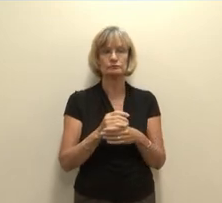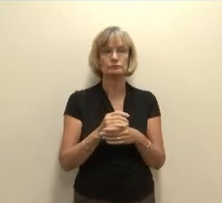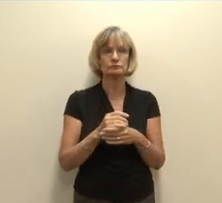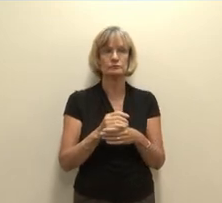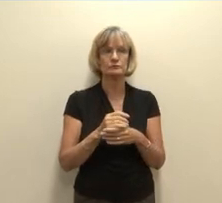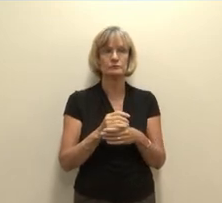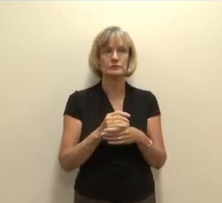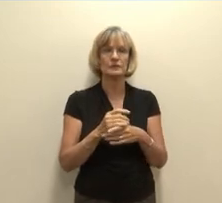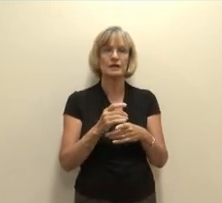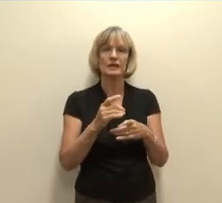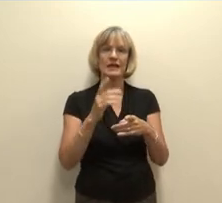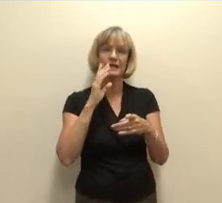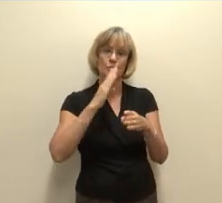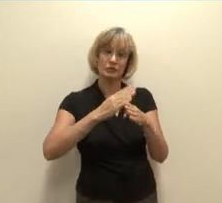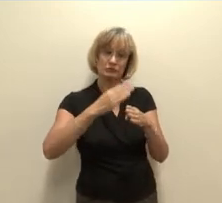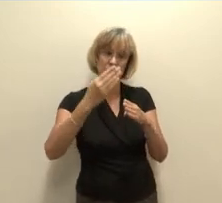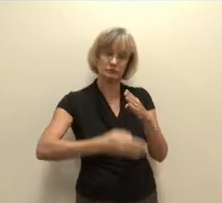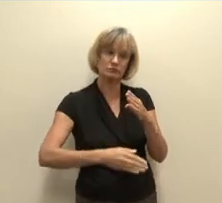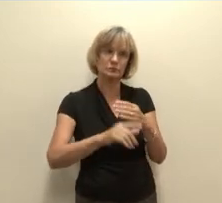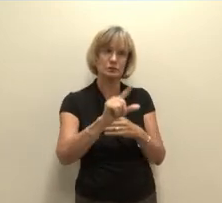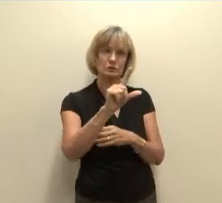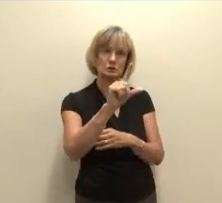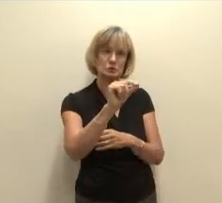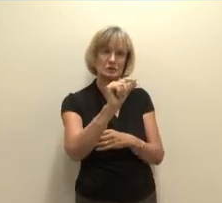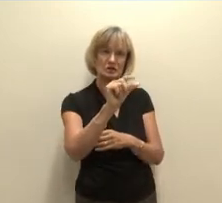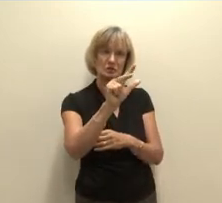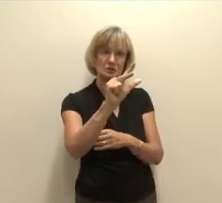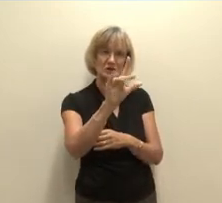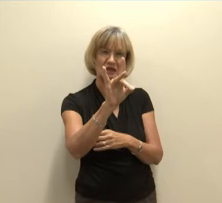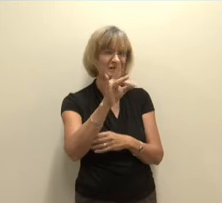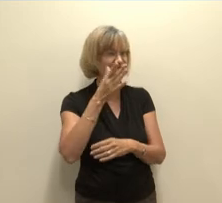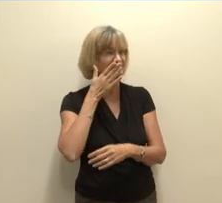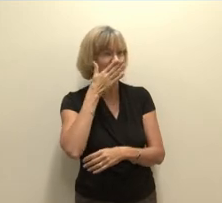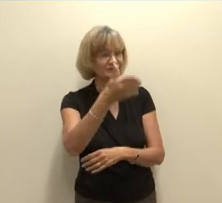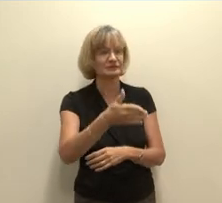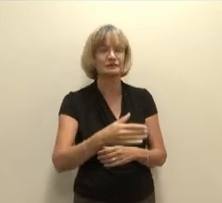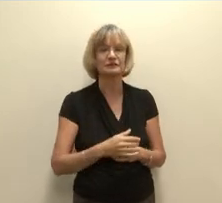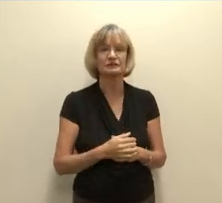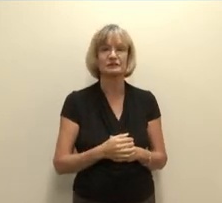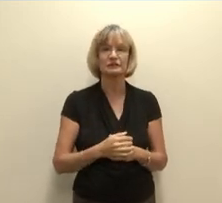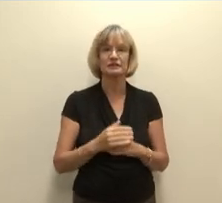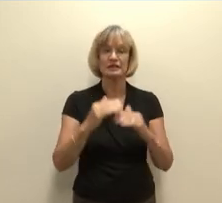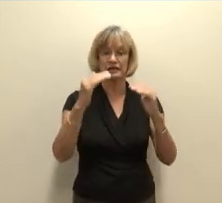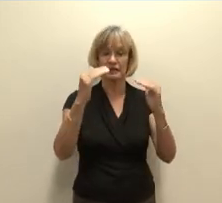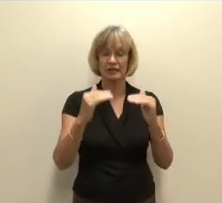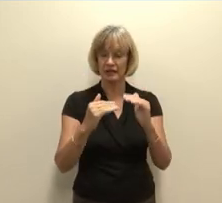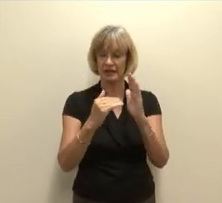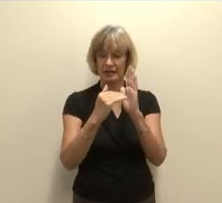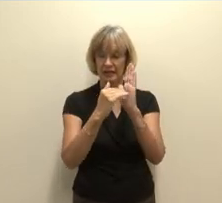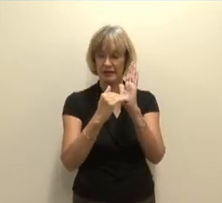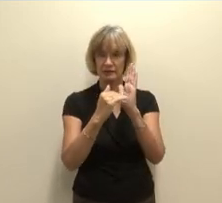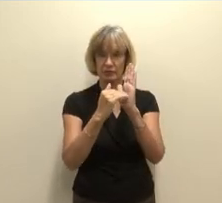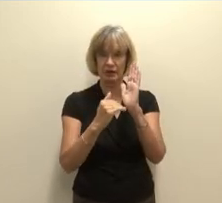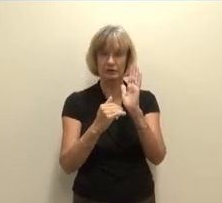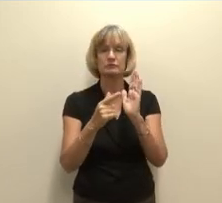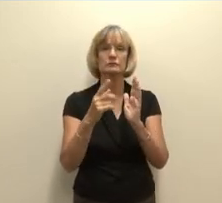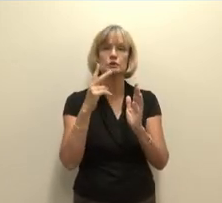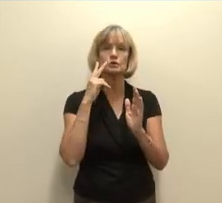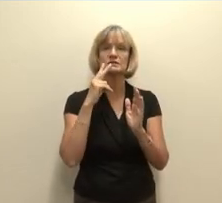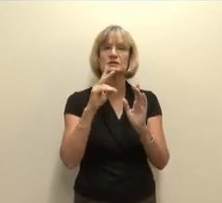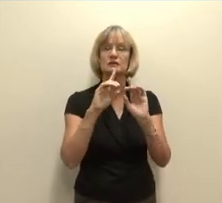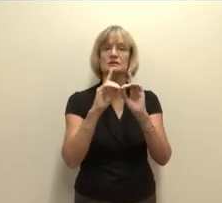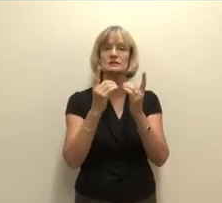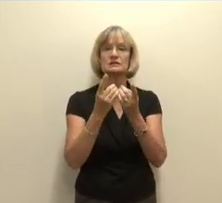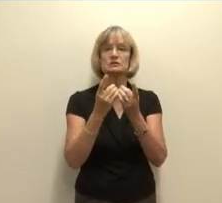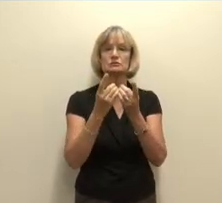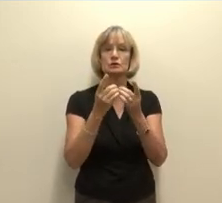year 2038, so it's a long ways out there. Included at the bottom is some of what the district has done over